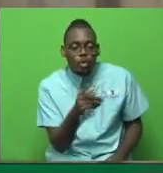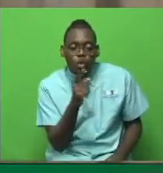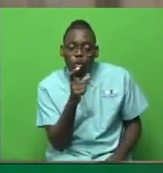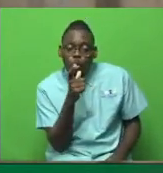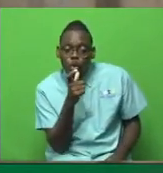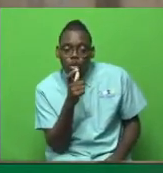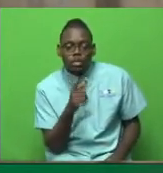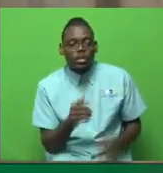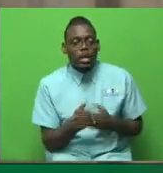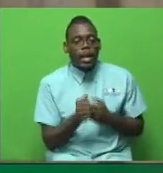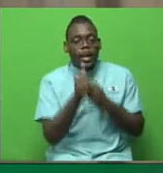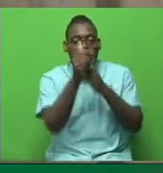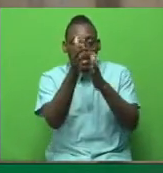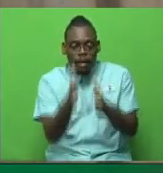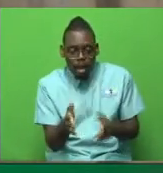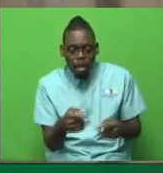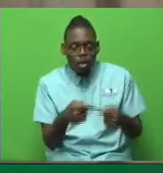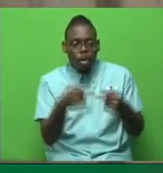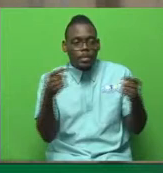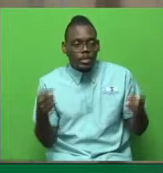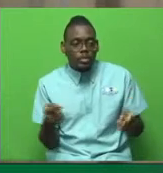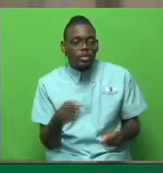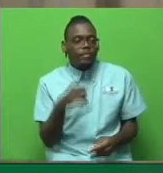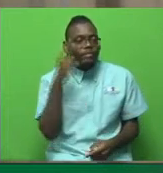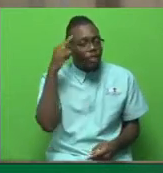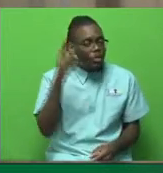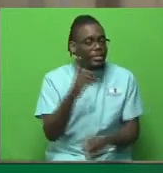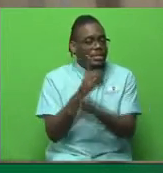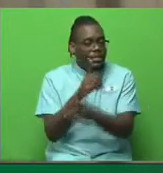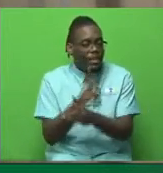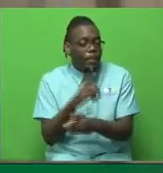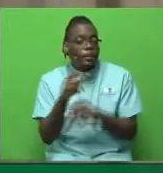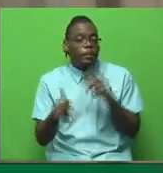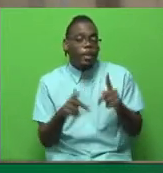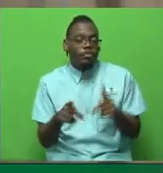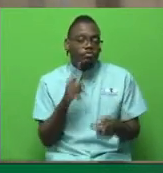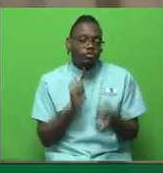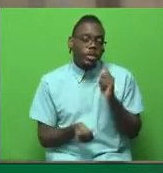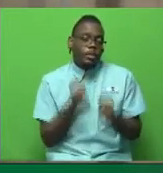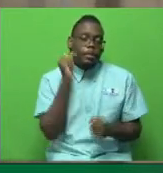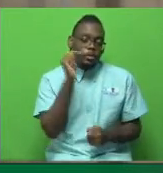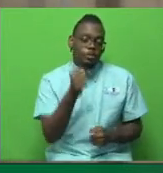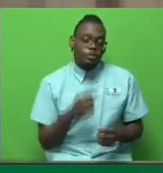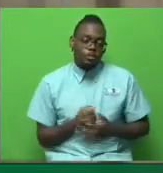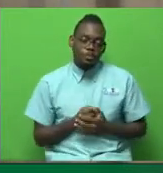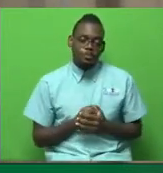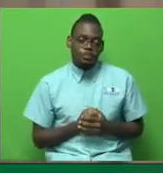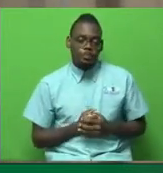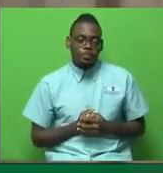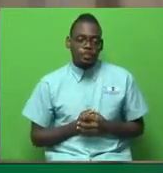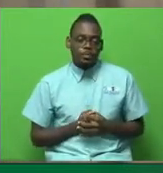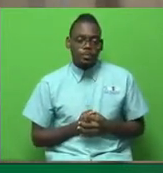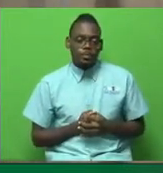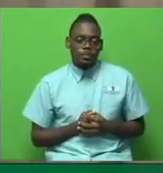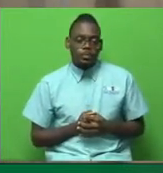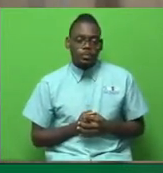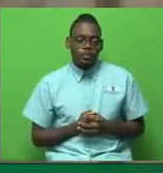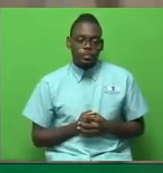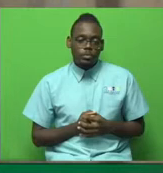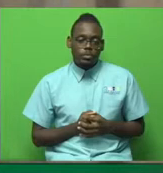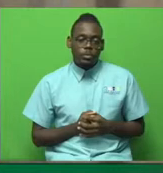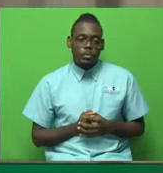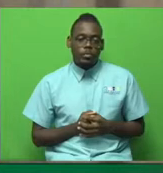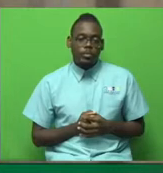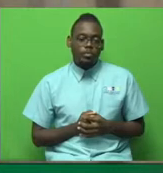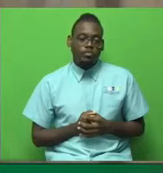who came here today in defense of the people of Trinidad and Tobago and the